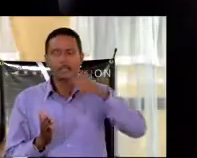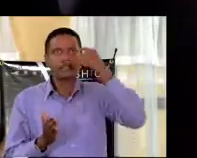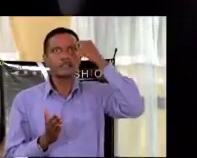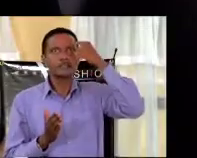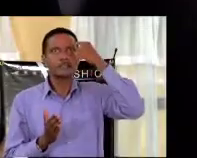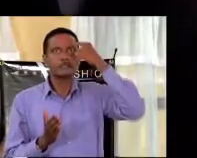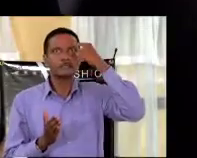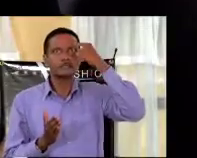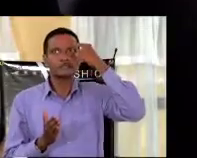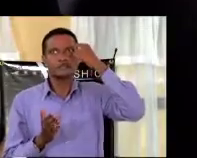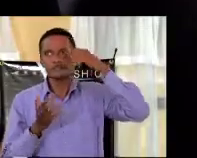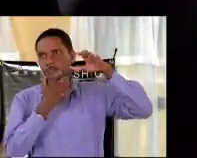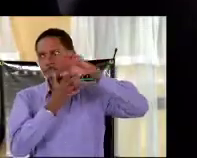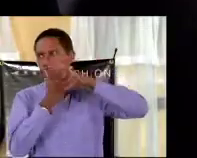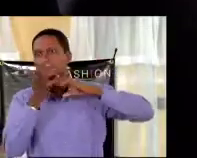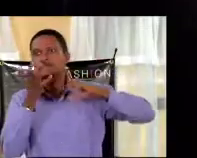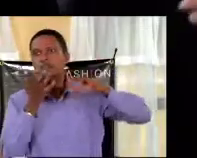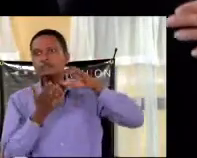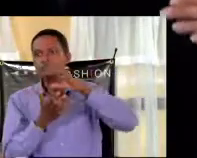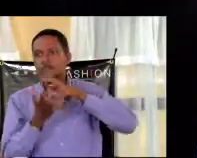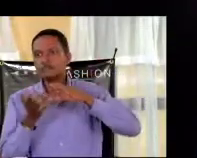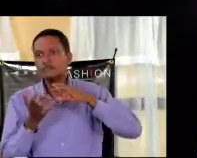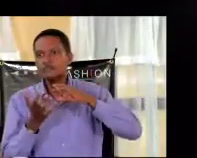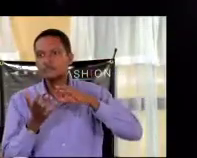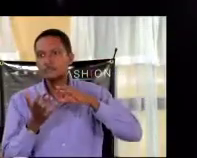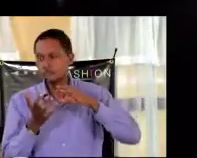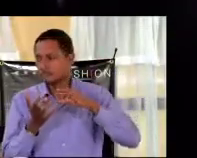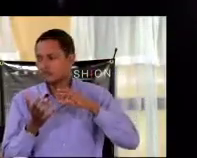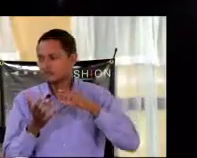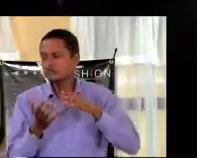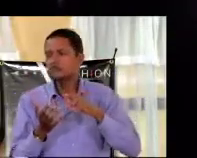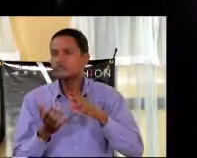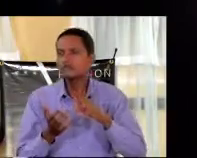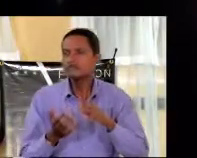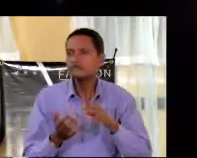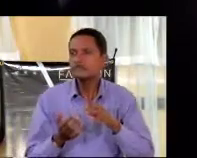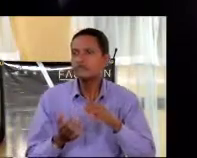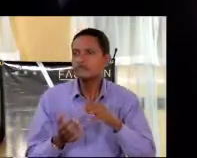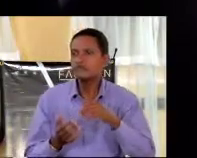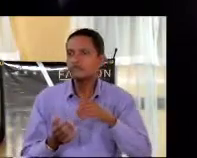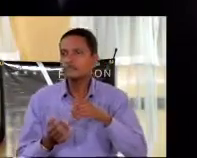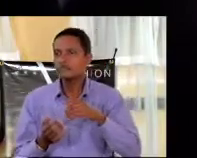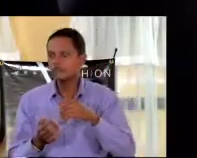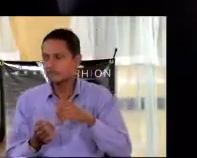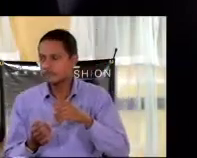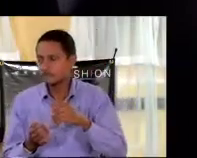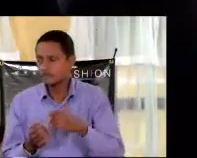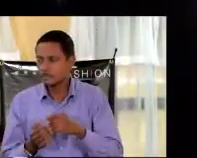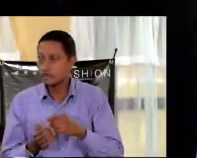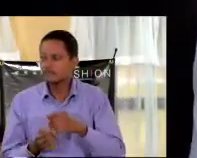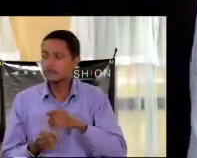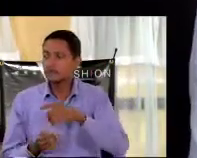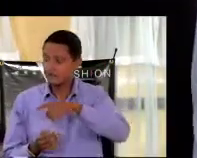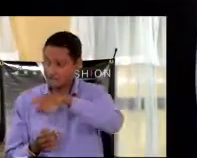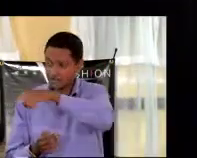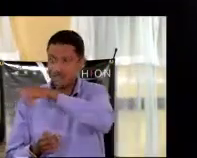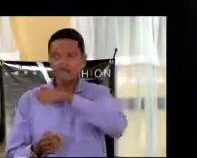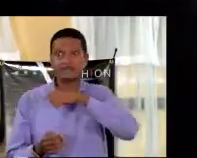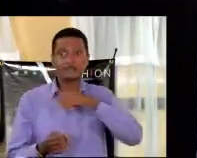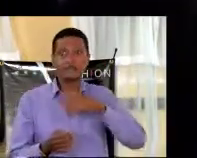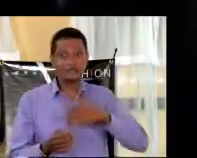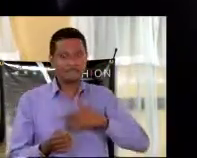I realized, in terms of pitching fashion to the community, right? They already